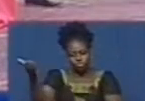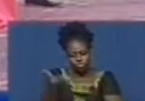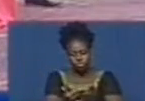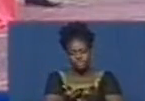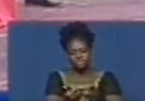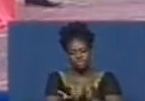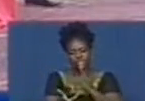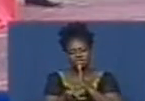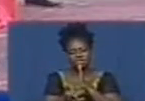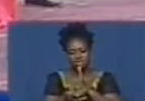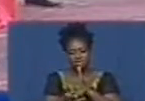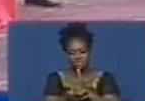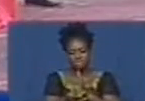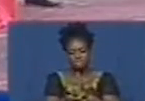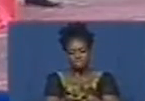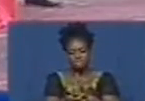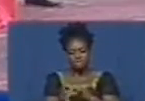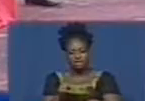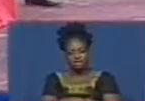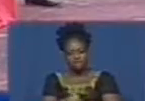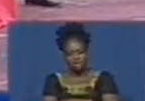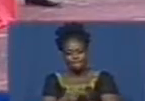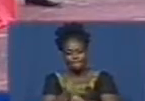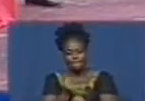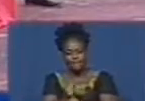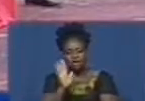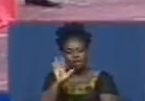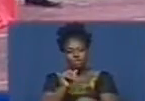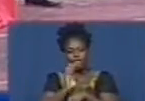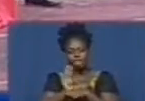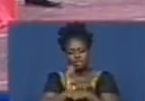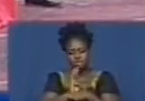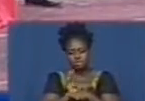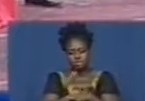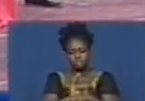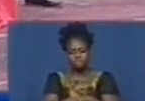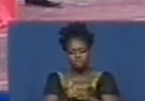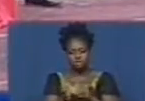the technology-driven era and make our businesses competitive.